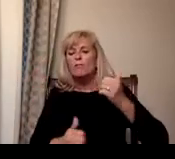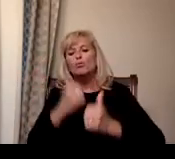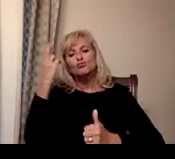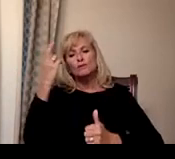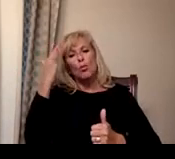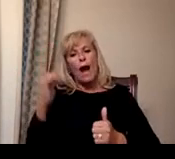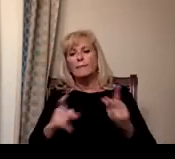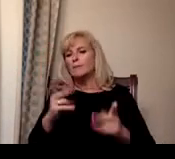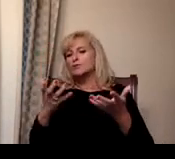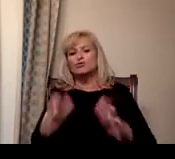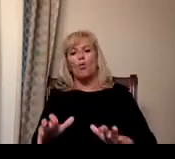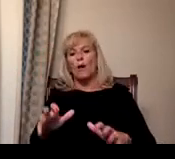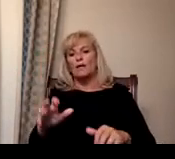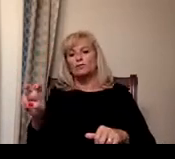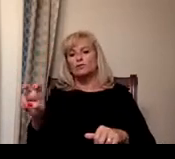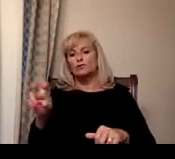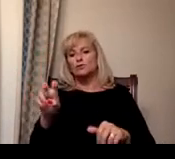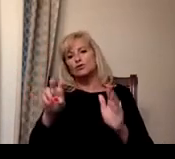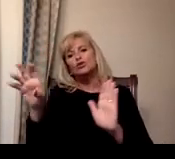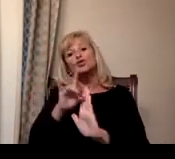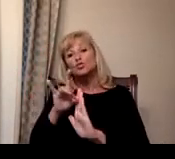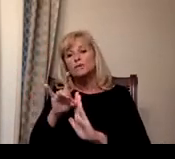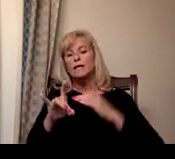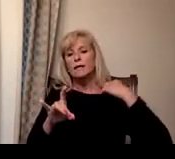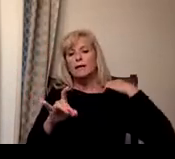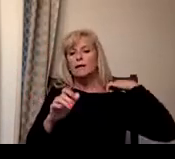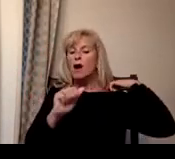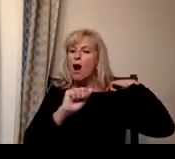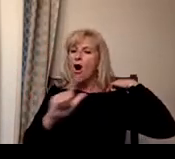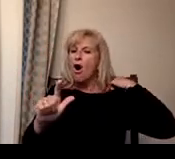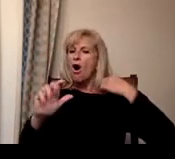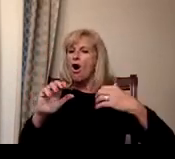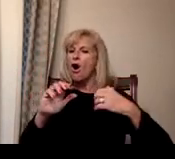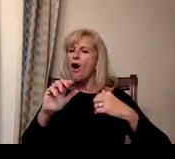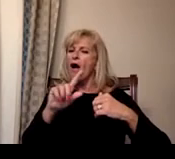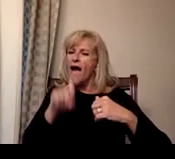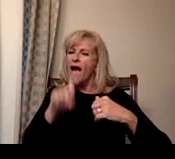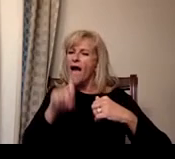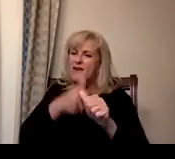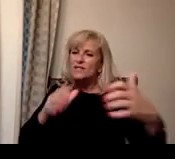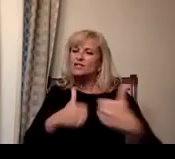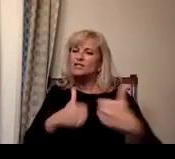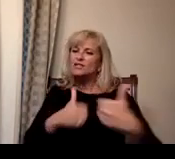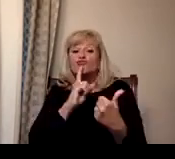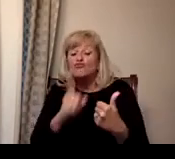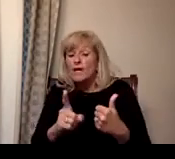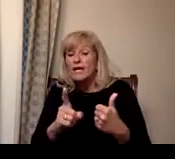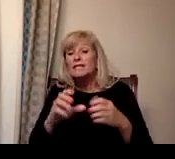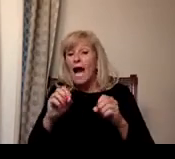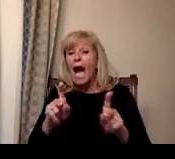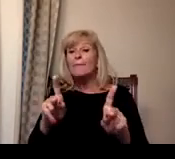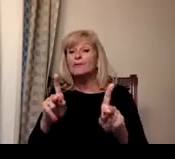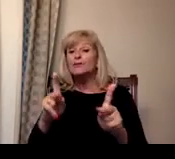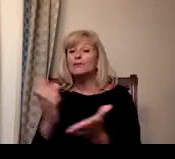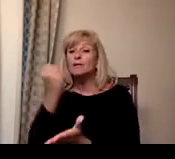aren't switching. So isn't every challenge simply just an opportunity? And our founder and CEO, Cami,